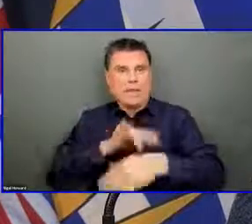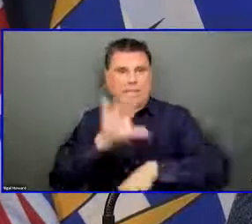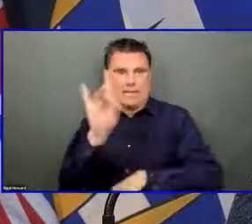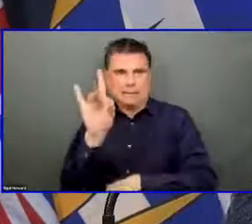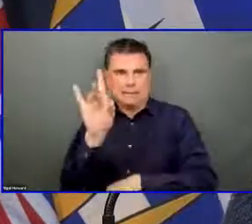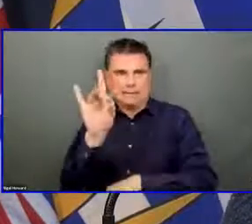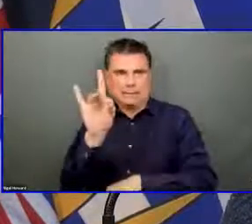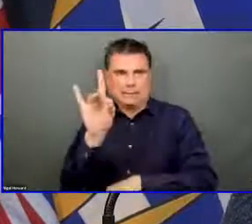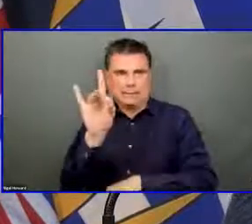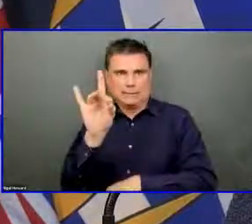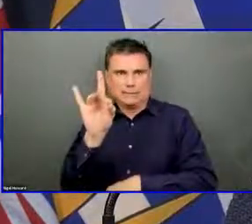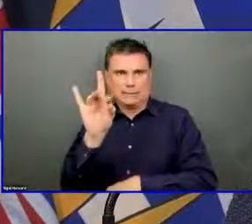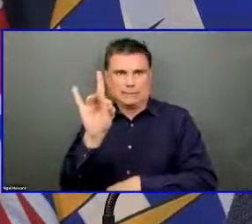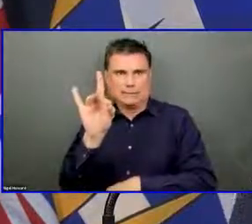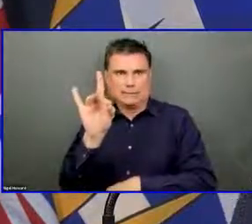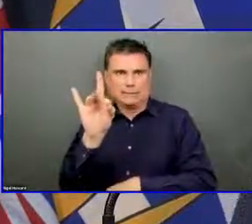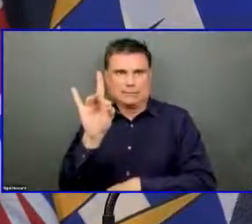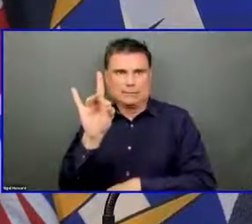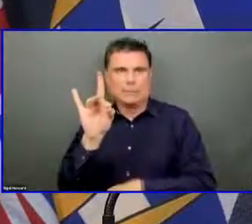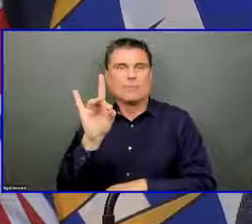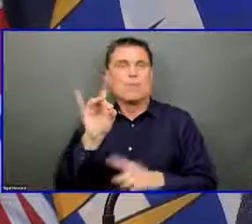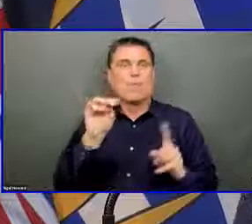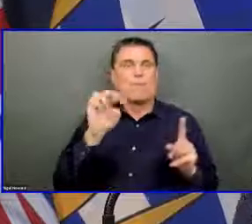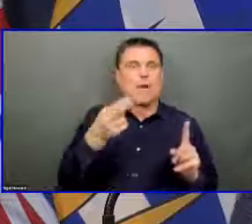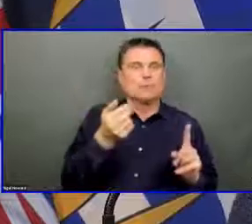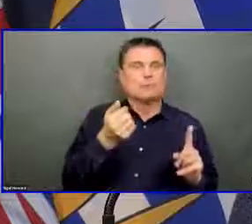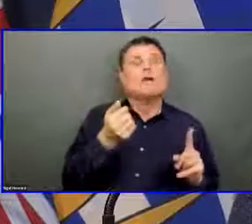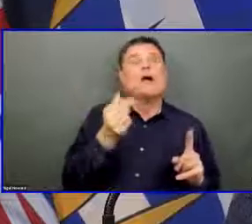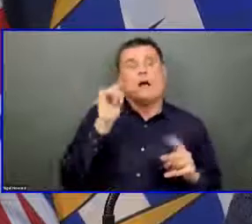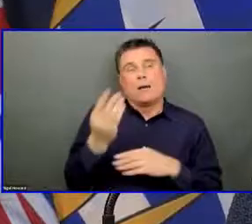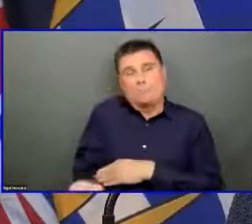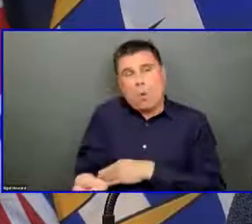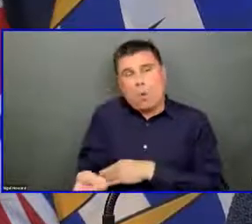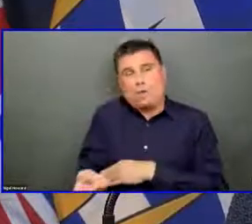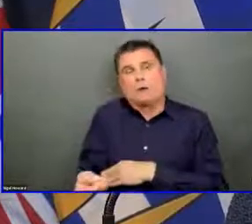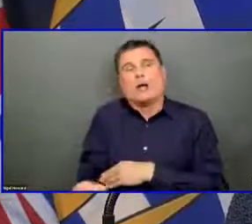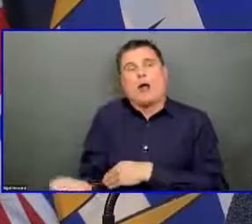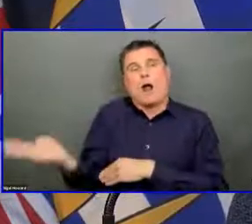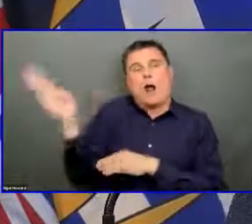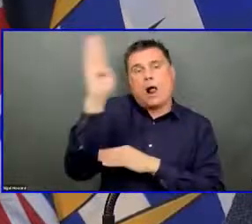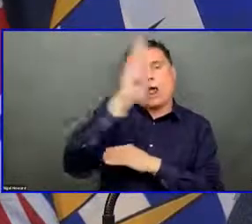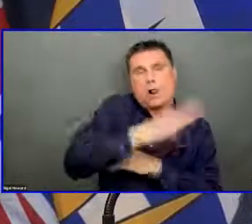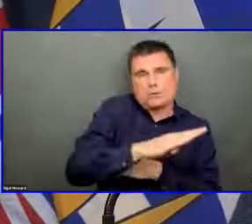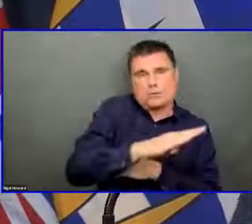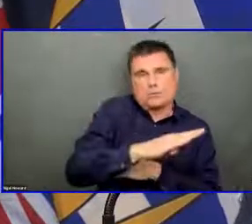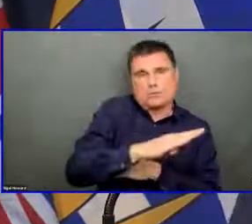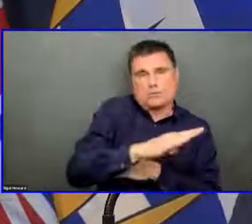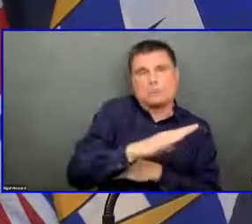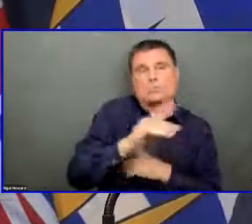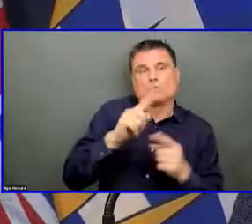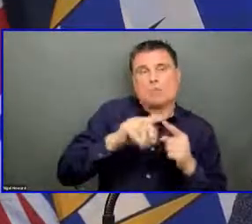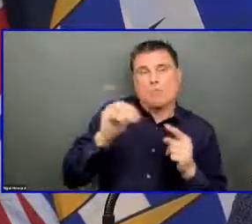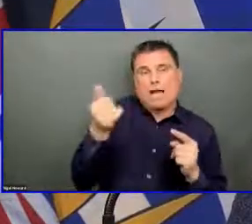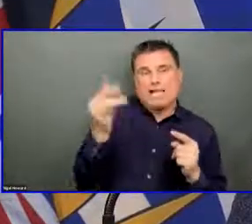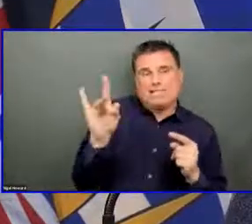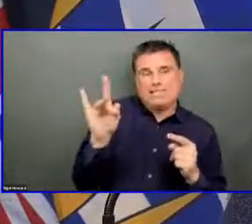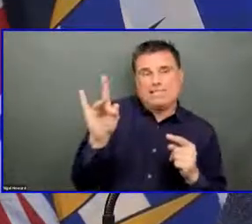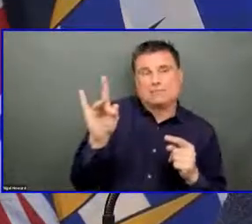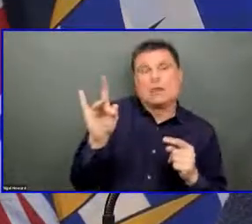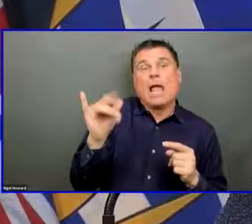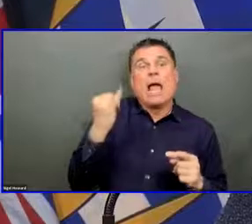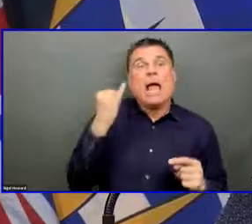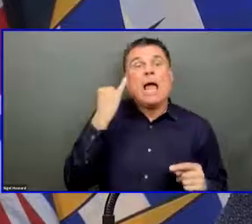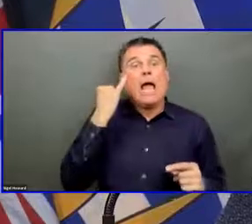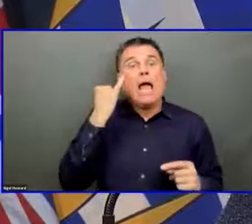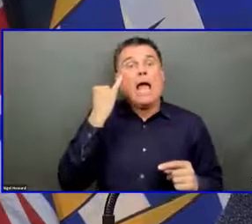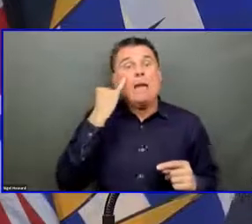some caveats around full meal provision and how restaurants and bars can stay when they must close. And this was